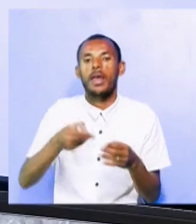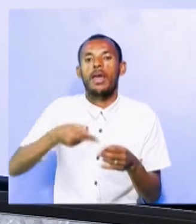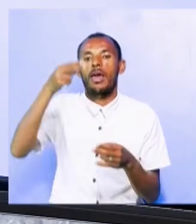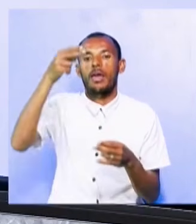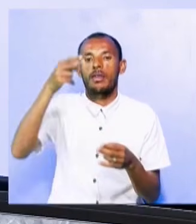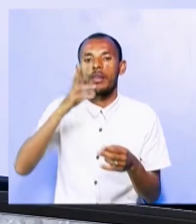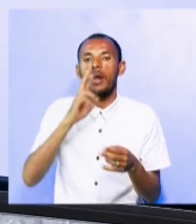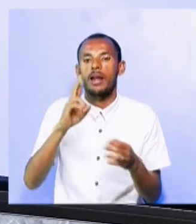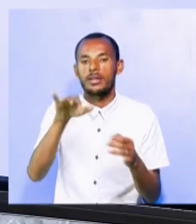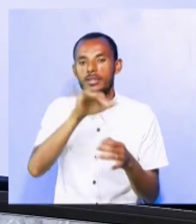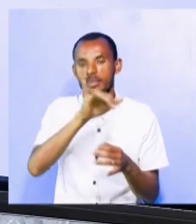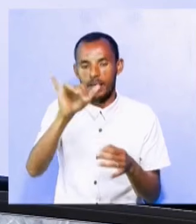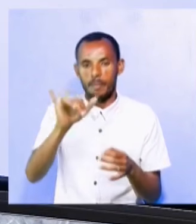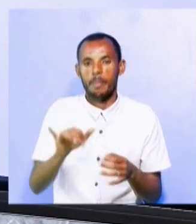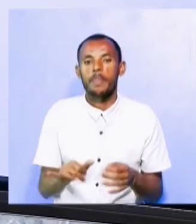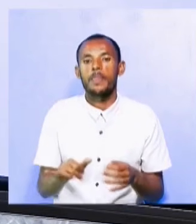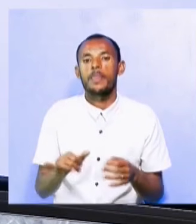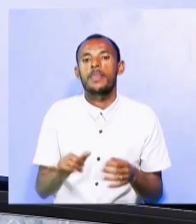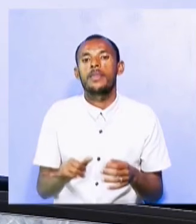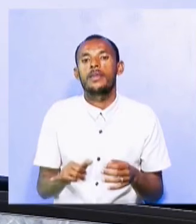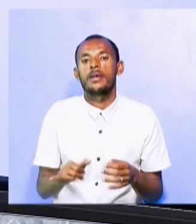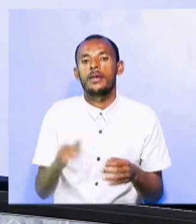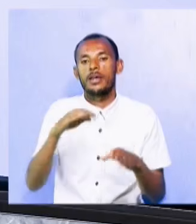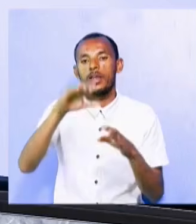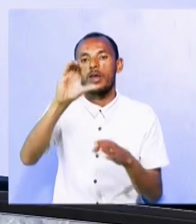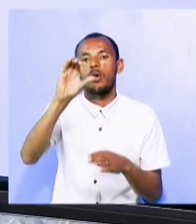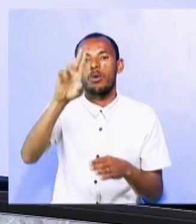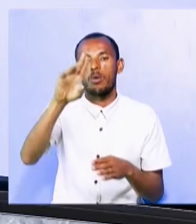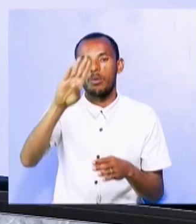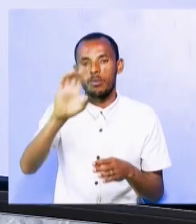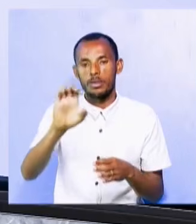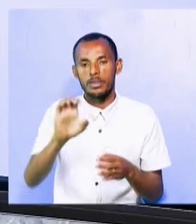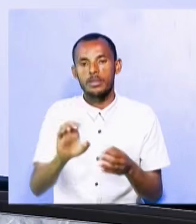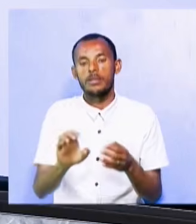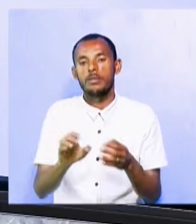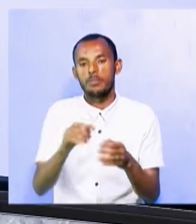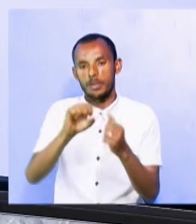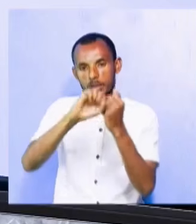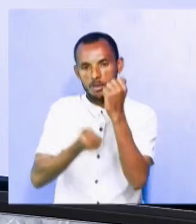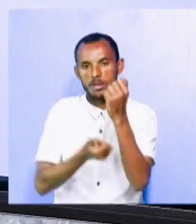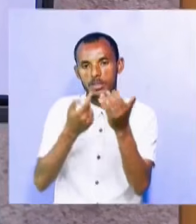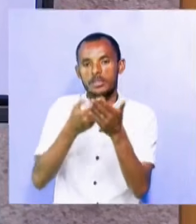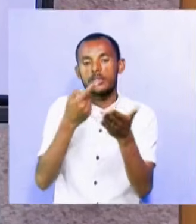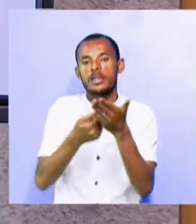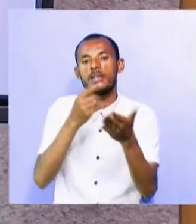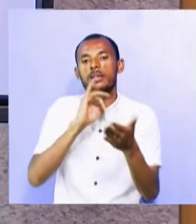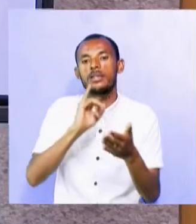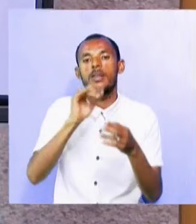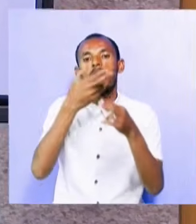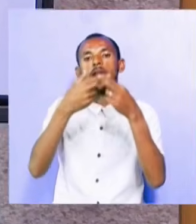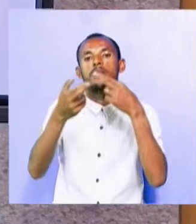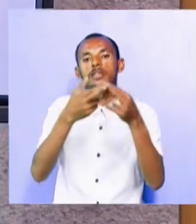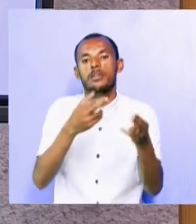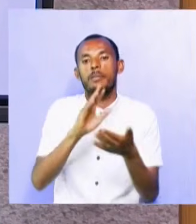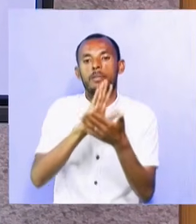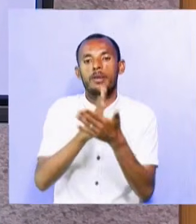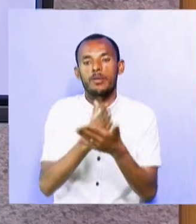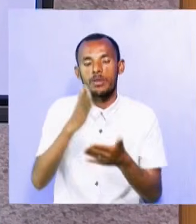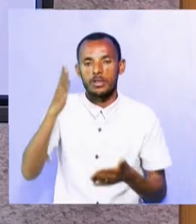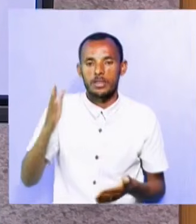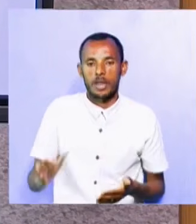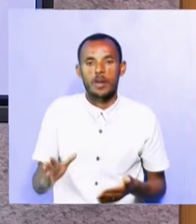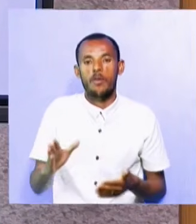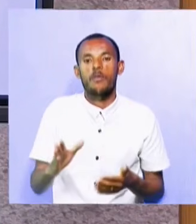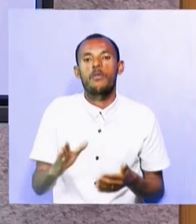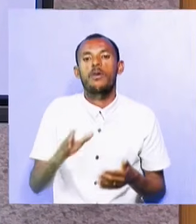cube. So, saying this, there is a relationship between the side of a